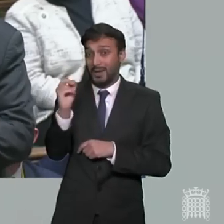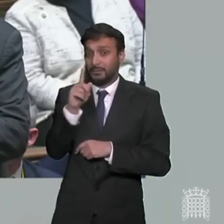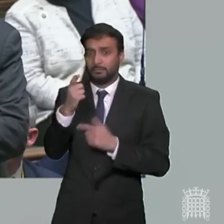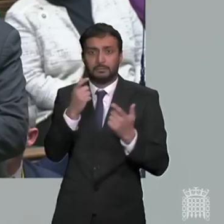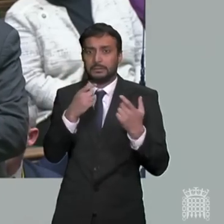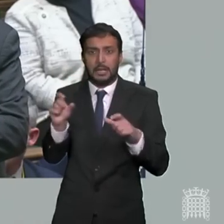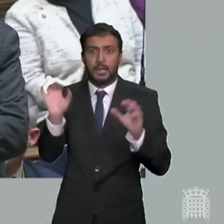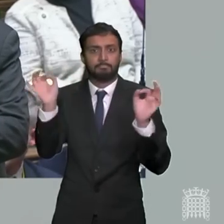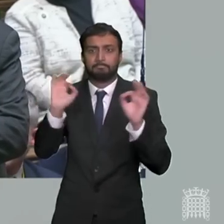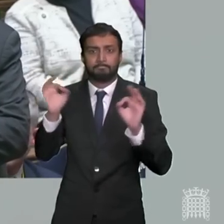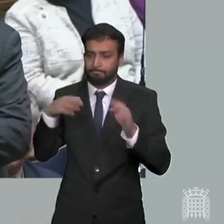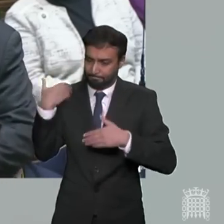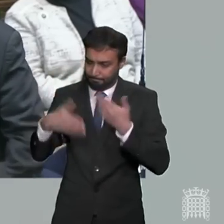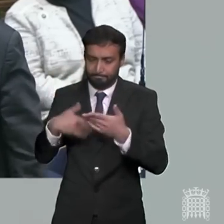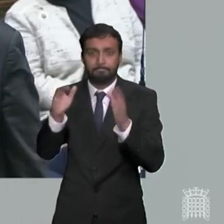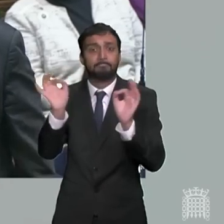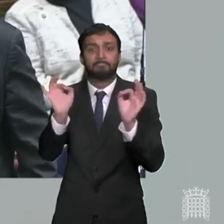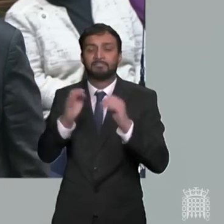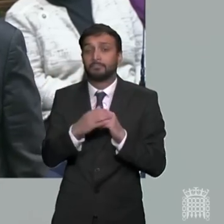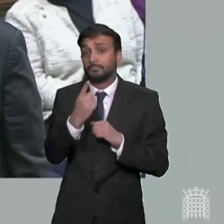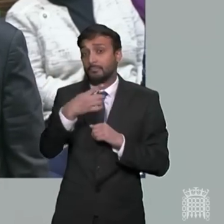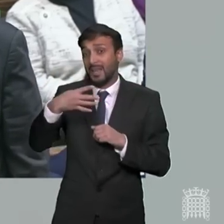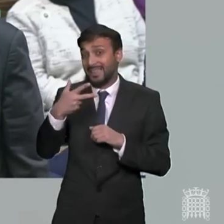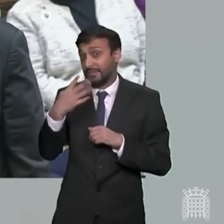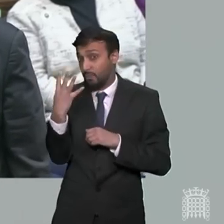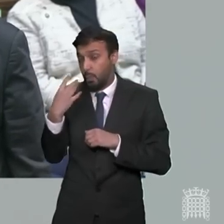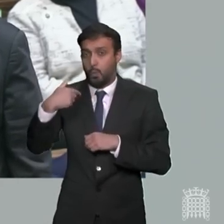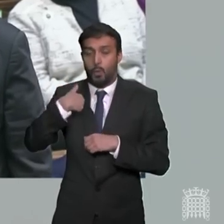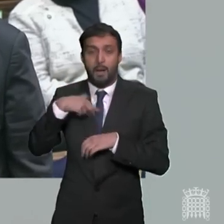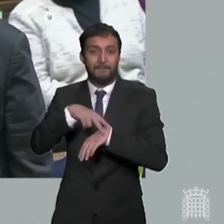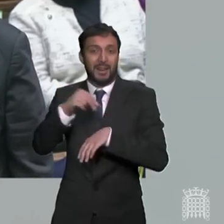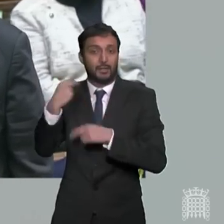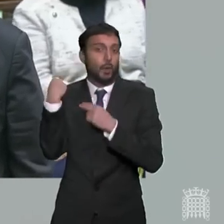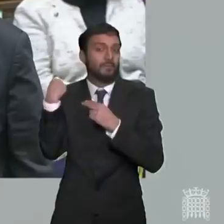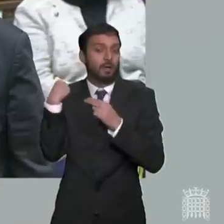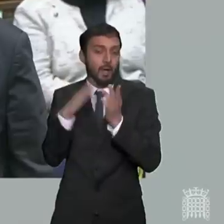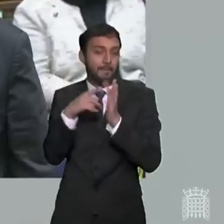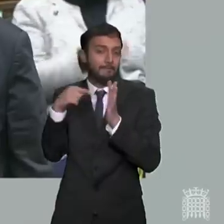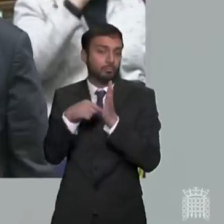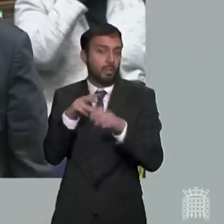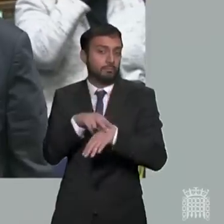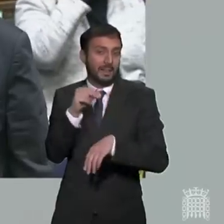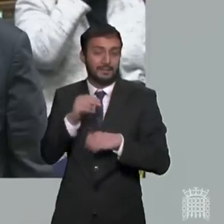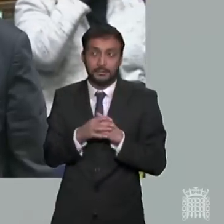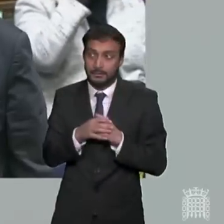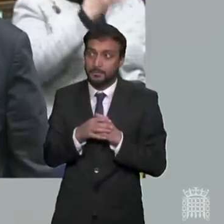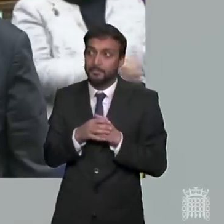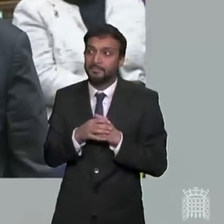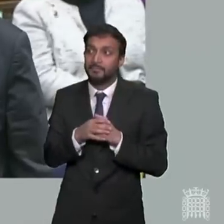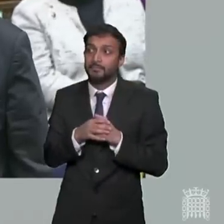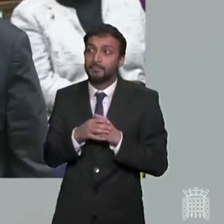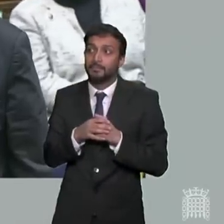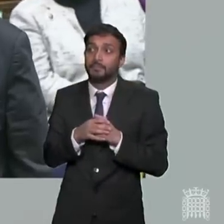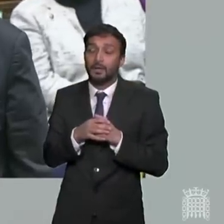progressed. In 1984, I was a serving police officer on the Metropolitan Police when, on the 17th of April, WPC Vaughan